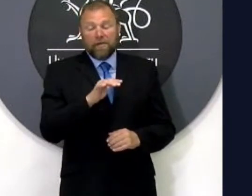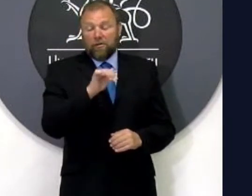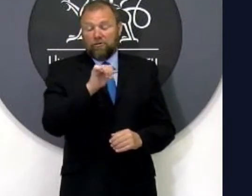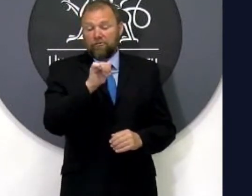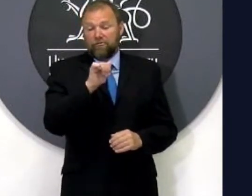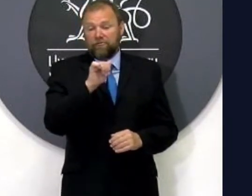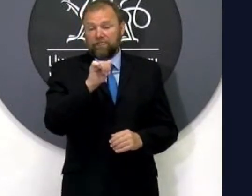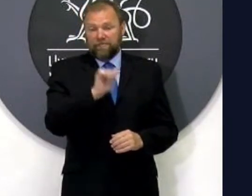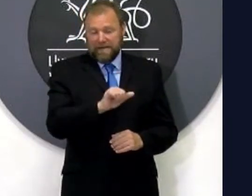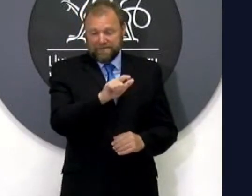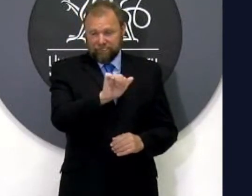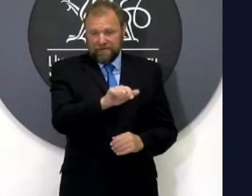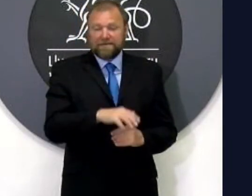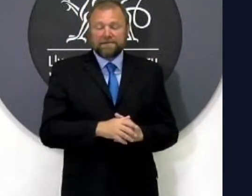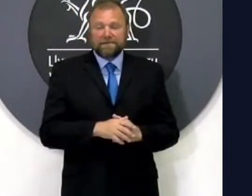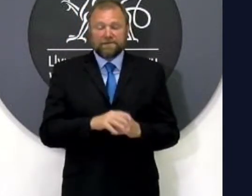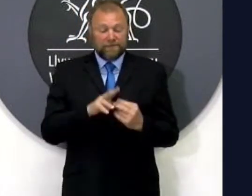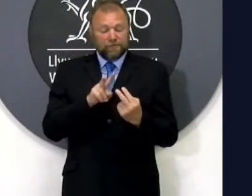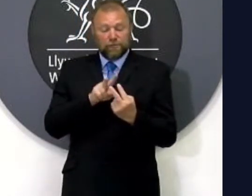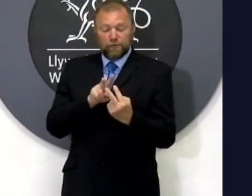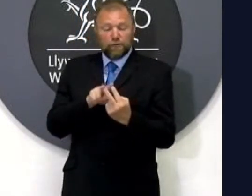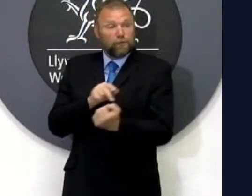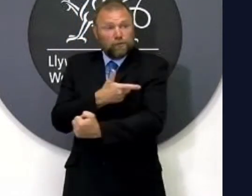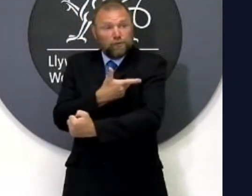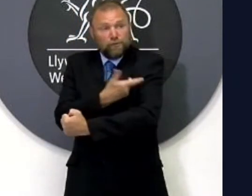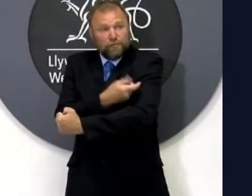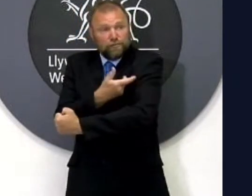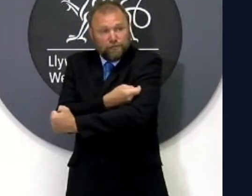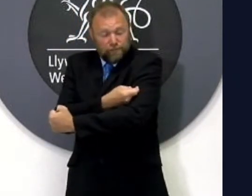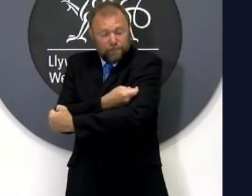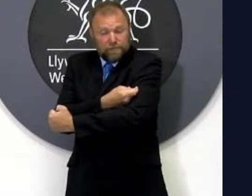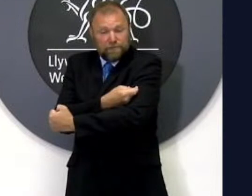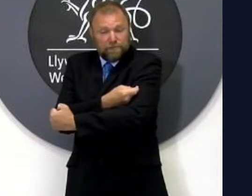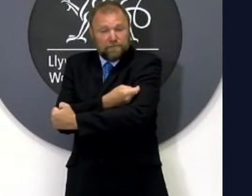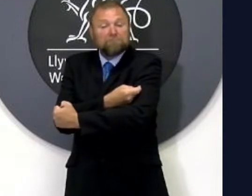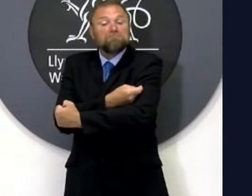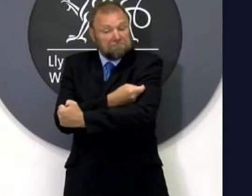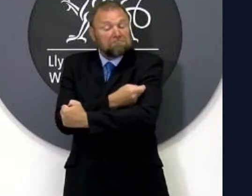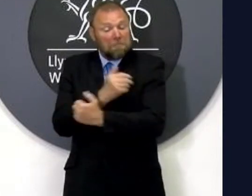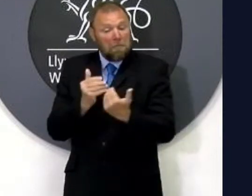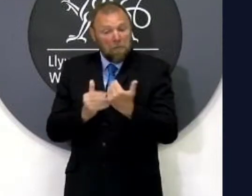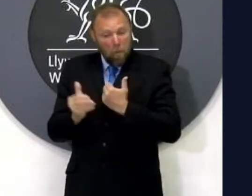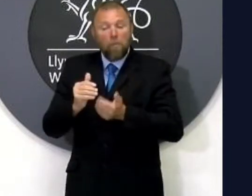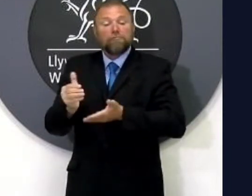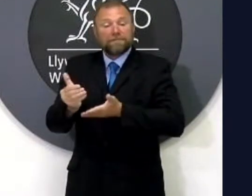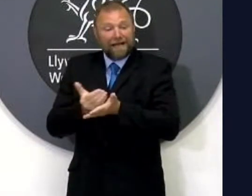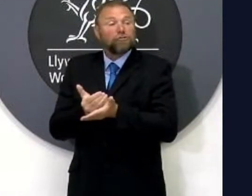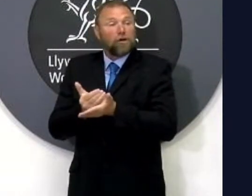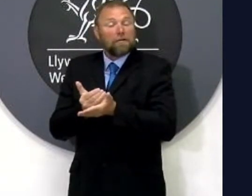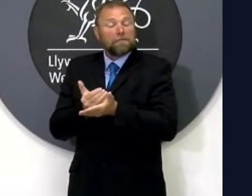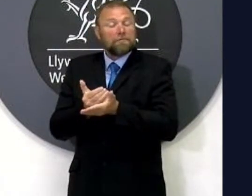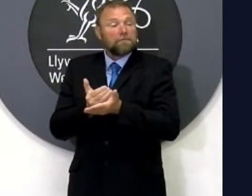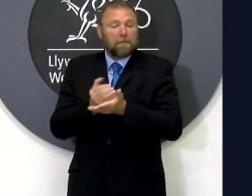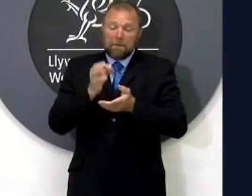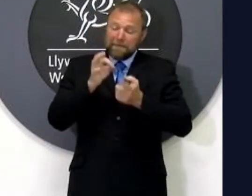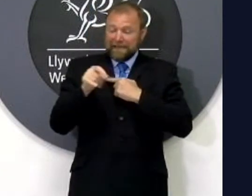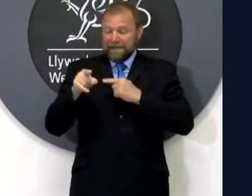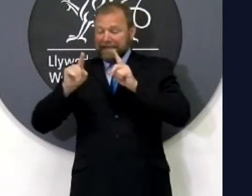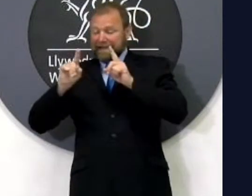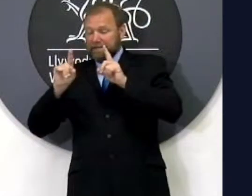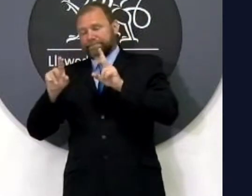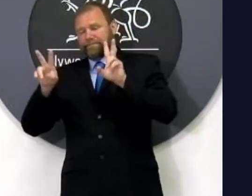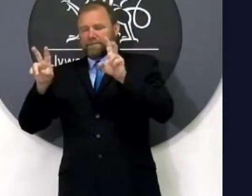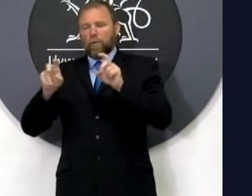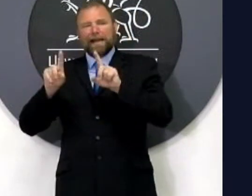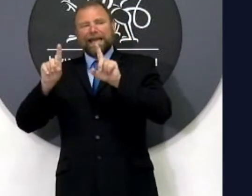of vaccine gives a far better protection than 1, particularly with the India variant, so-called